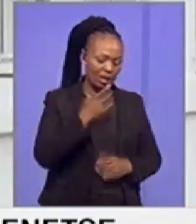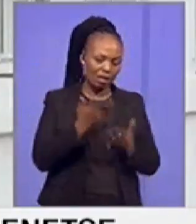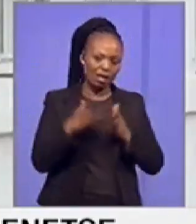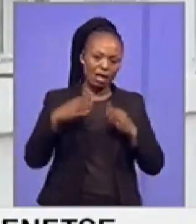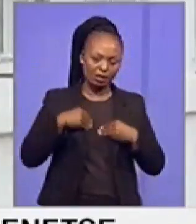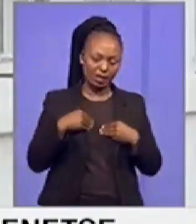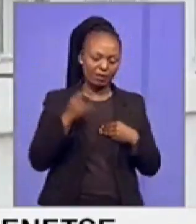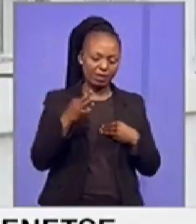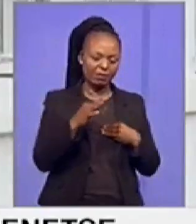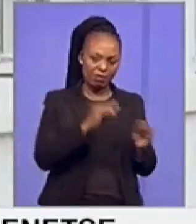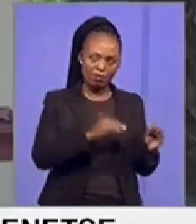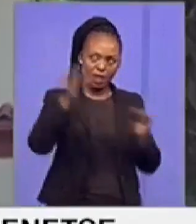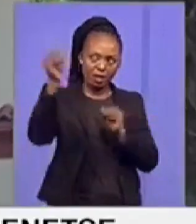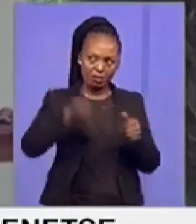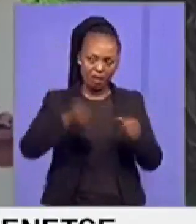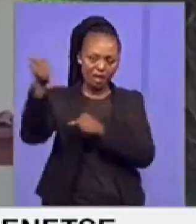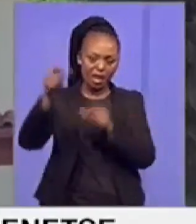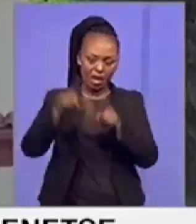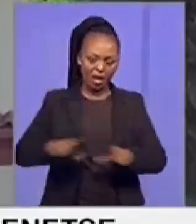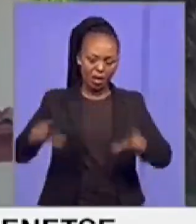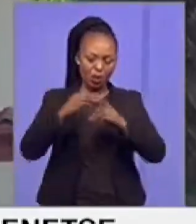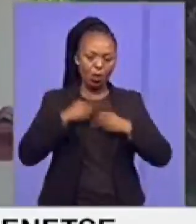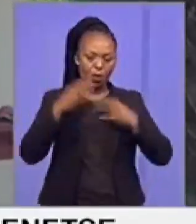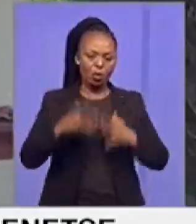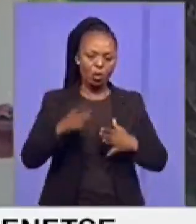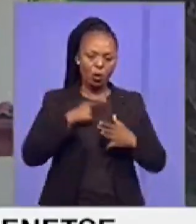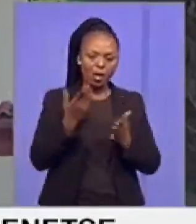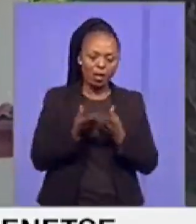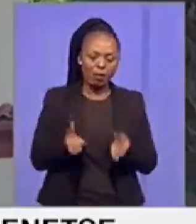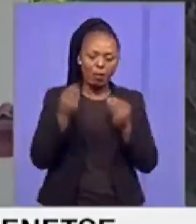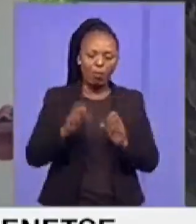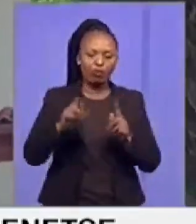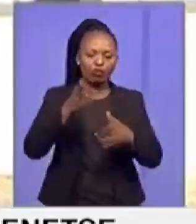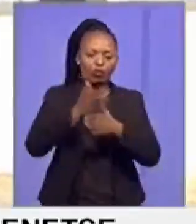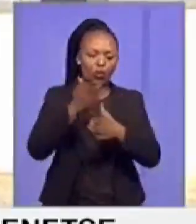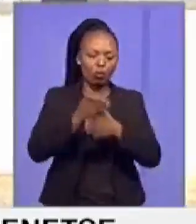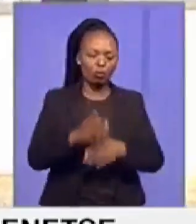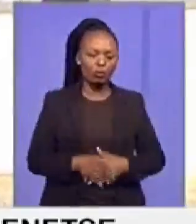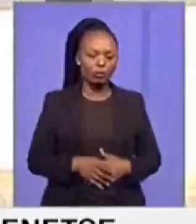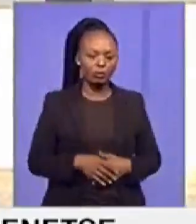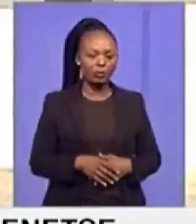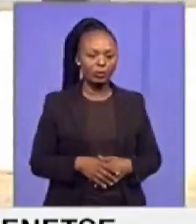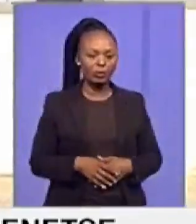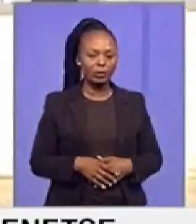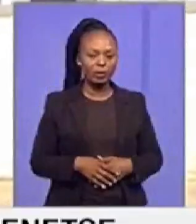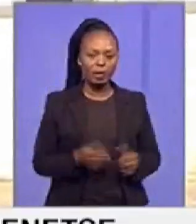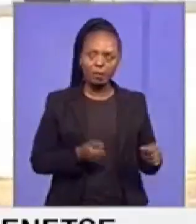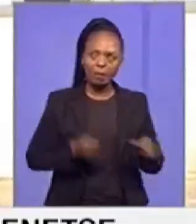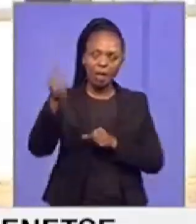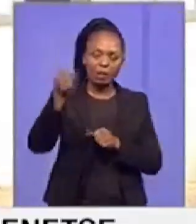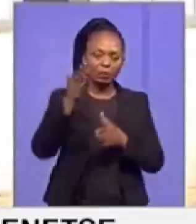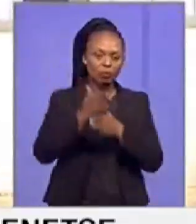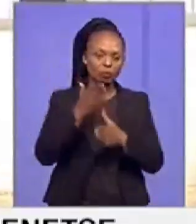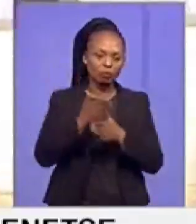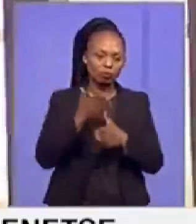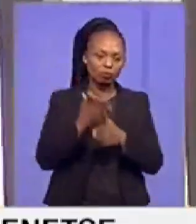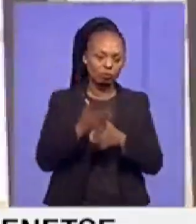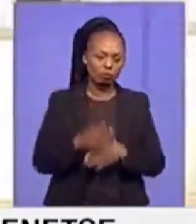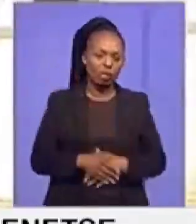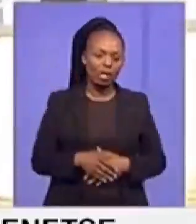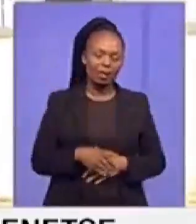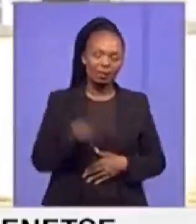dihwai tseo ha di ka kgutlela Zimbabwe ka ha di theha menyetla ya mesebetsi. Because people from Zimbabwe, they're starting to get their jobs. There's